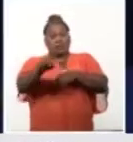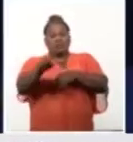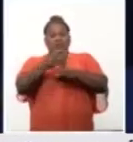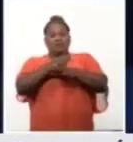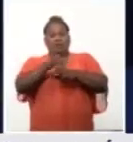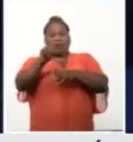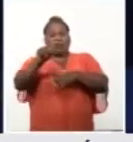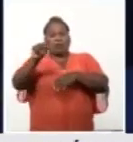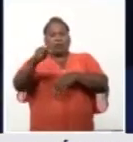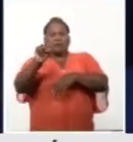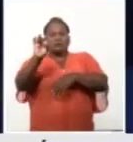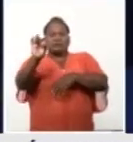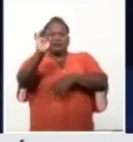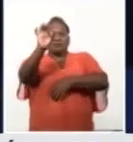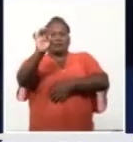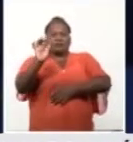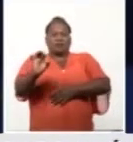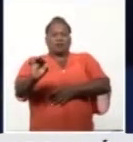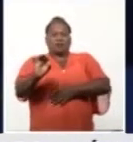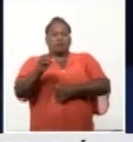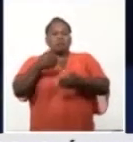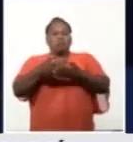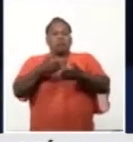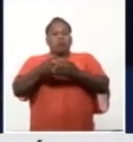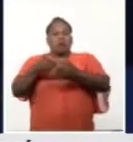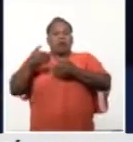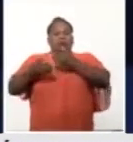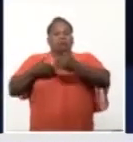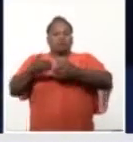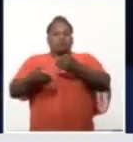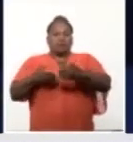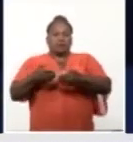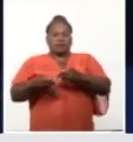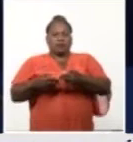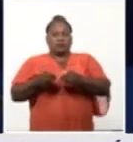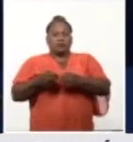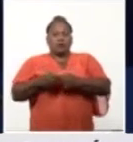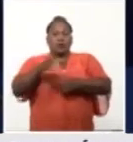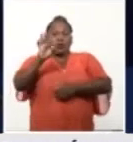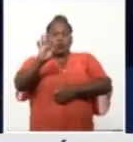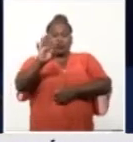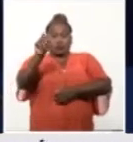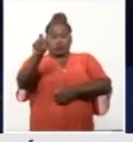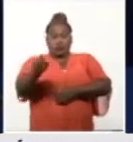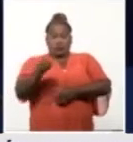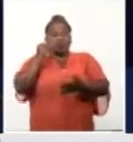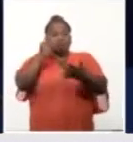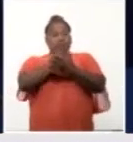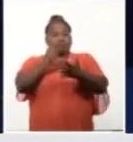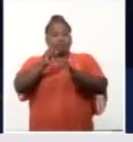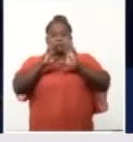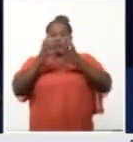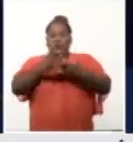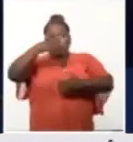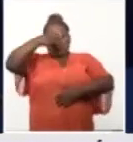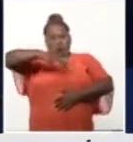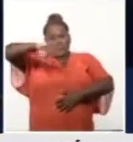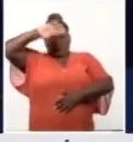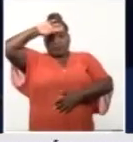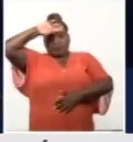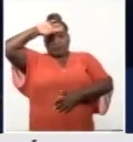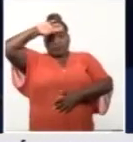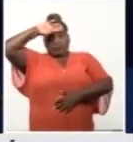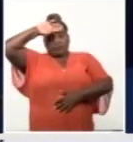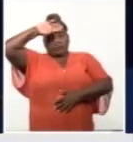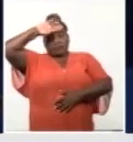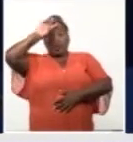COVID-19. That is 1.7% of the samples studied. The 8 confirmed